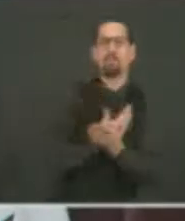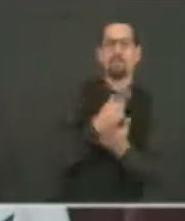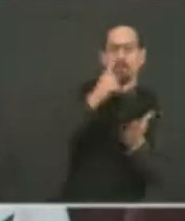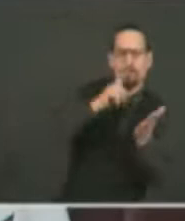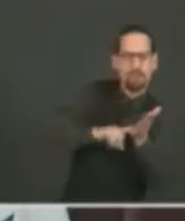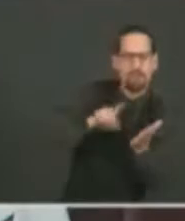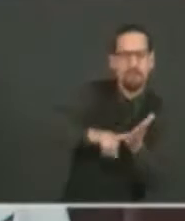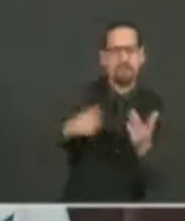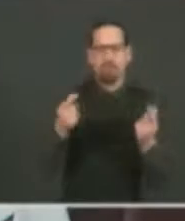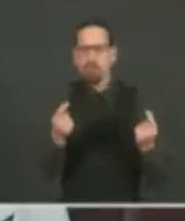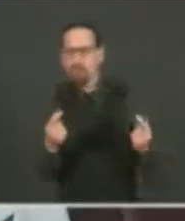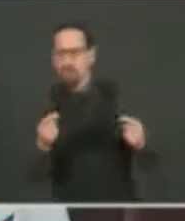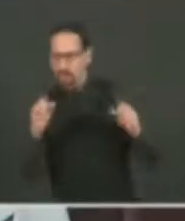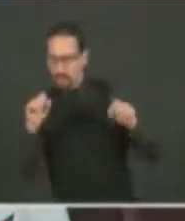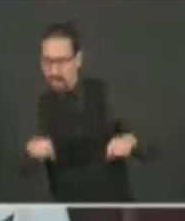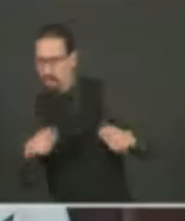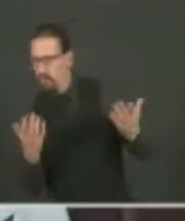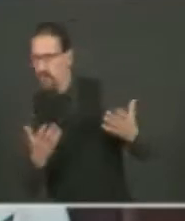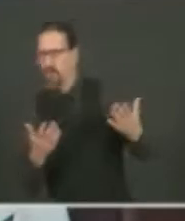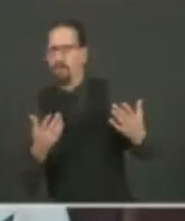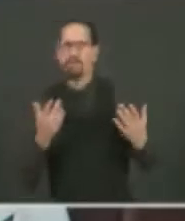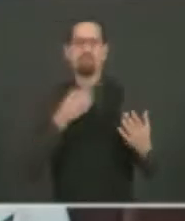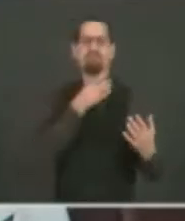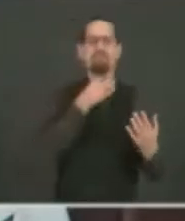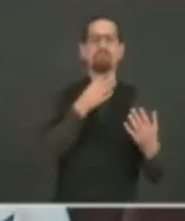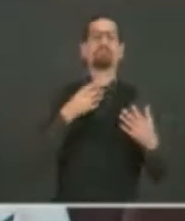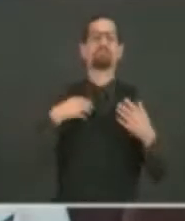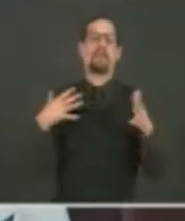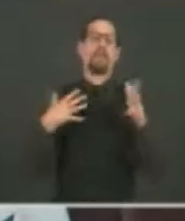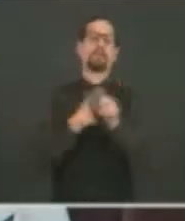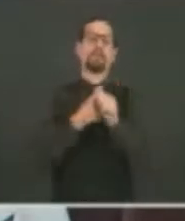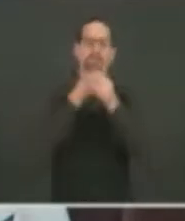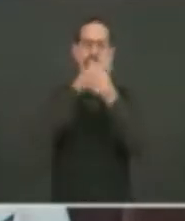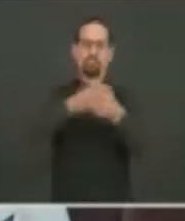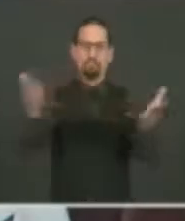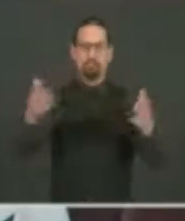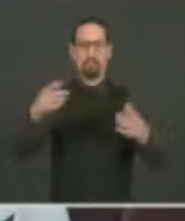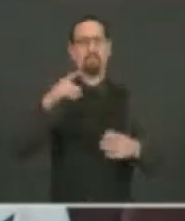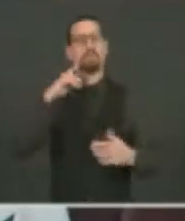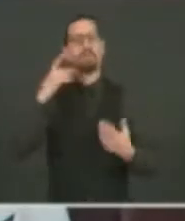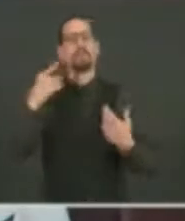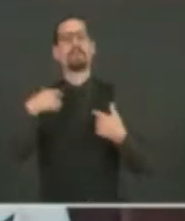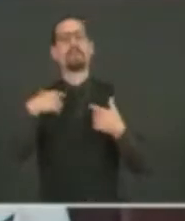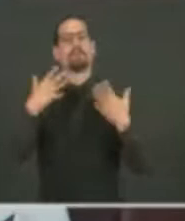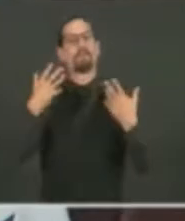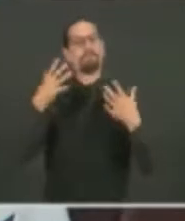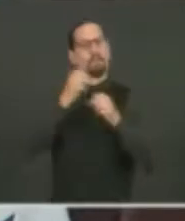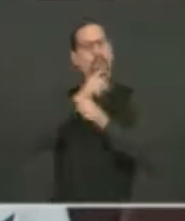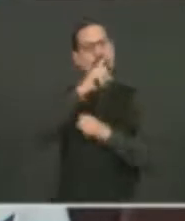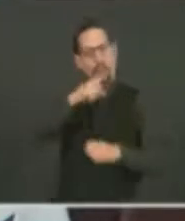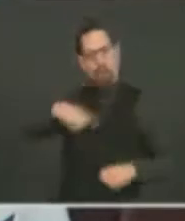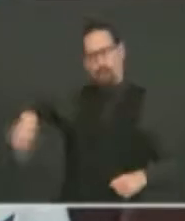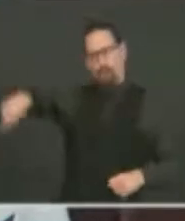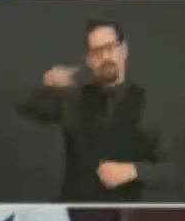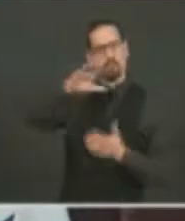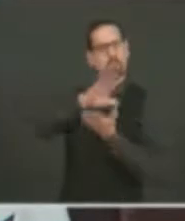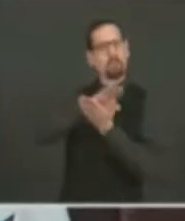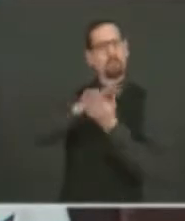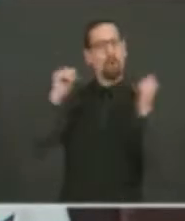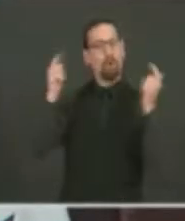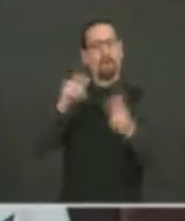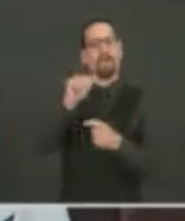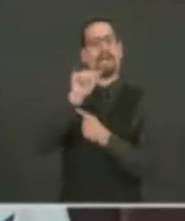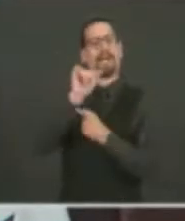provide sufficient and adequate air circulation in classrooms. So I'd like to talk about it for a